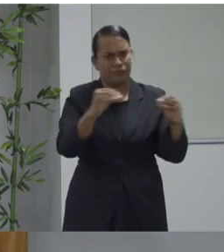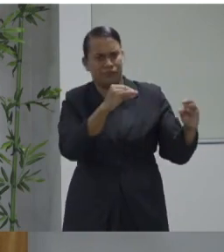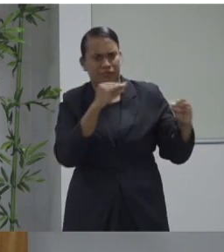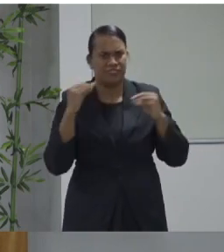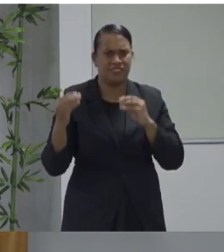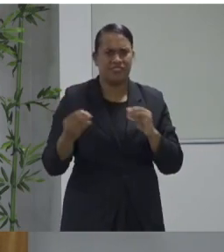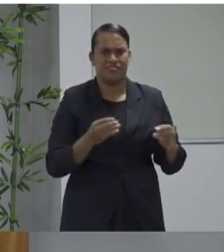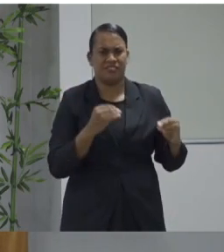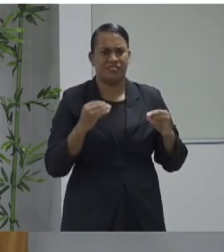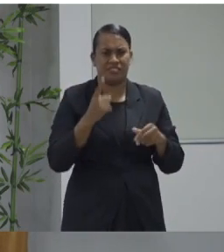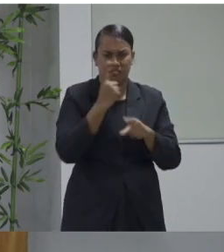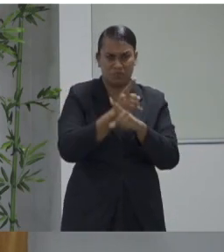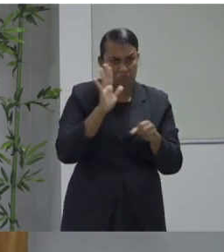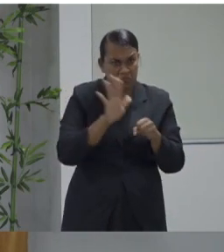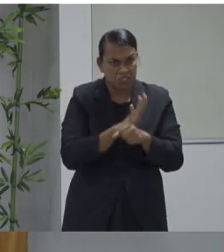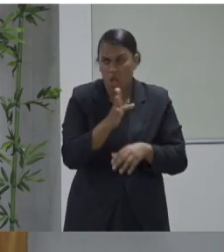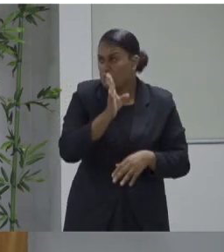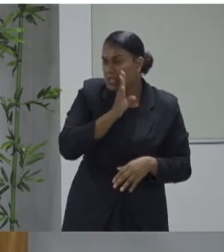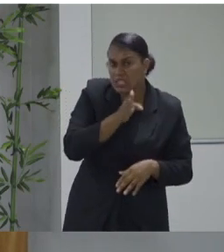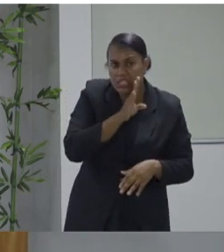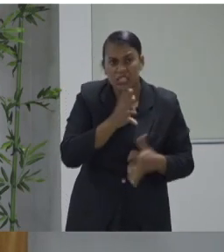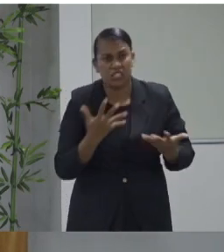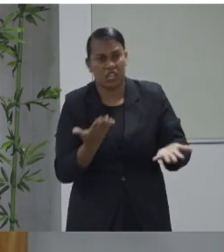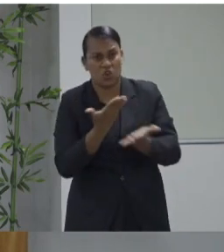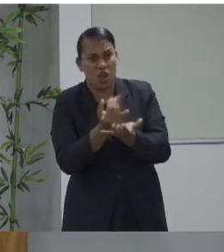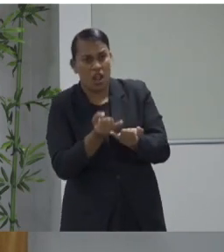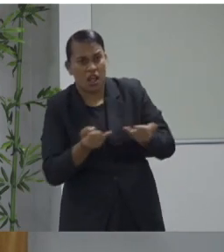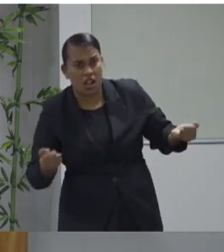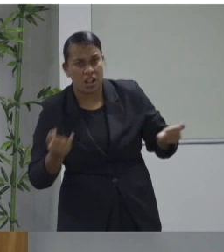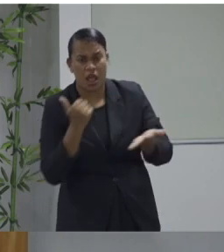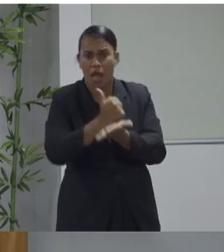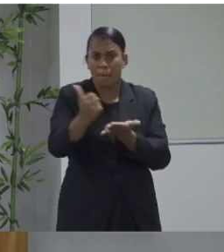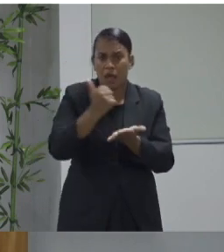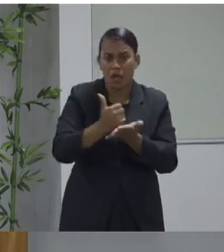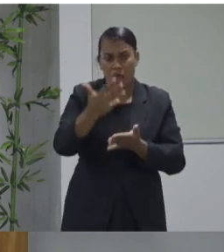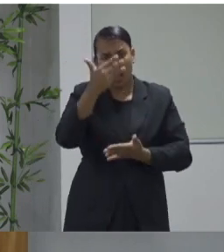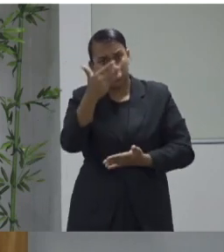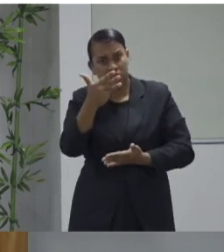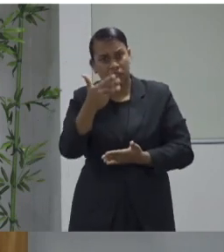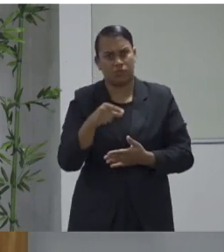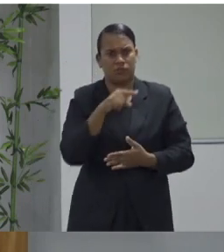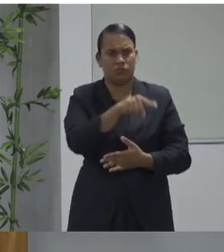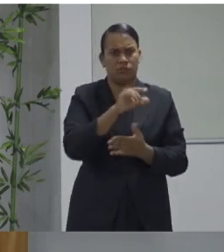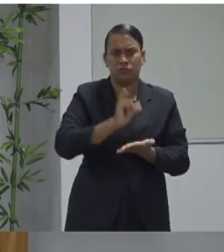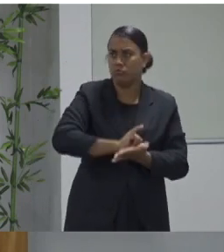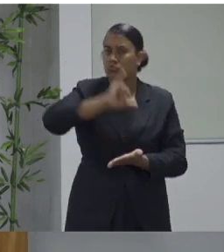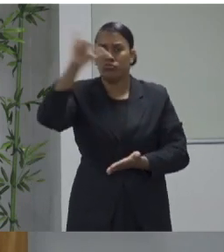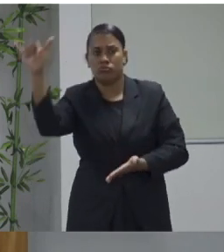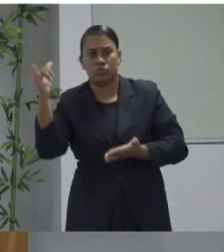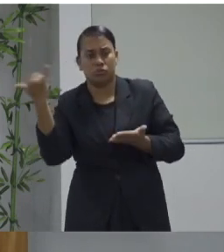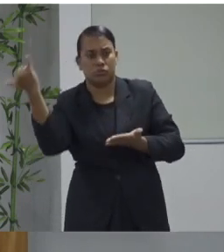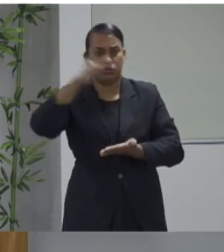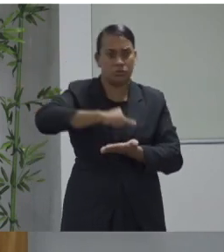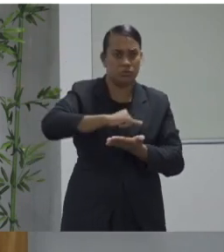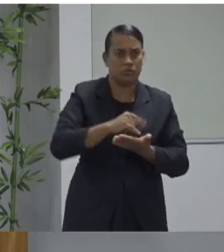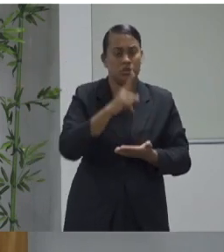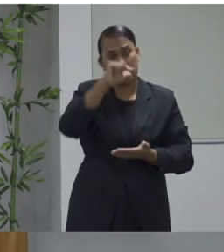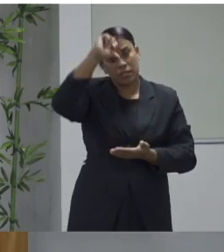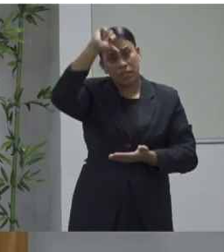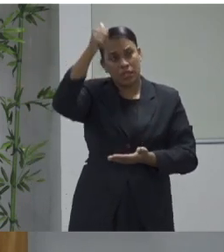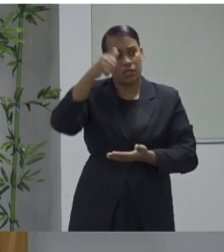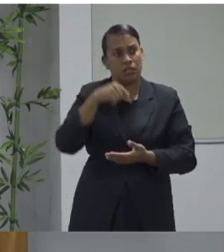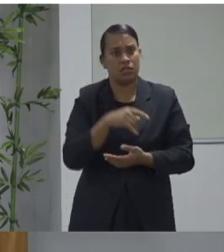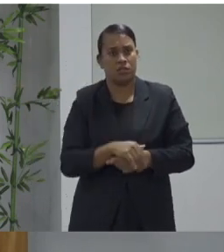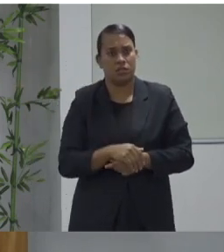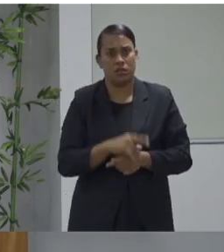of rumors online that patient number 9 came back from an event in New Delhi, India, where other people who